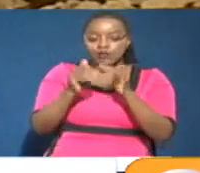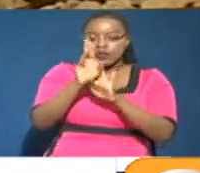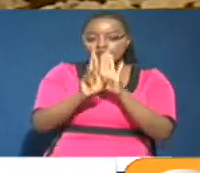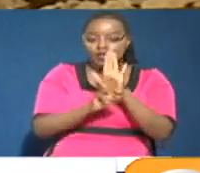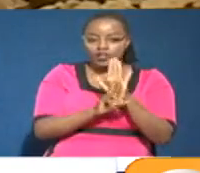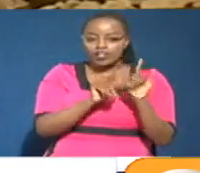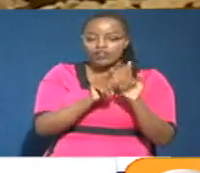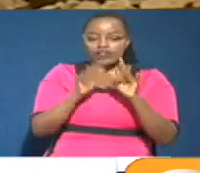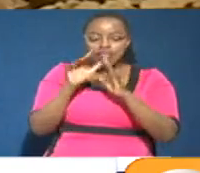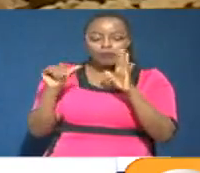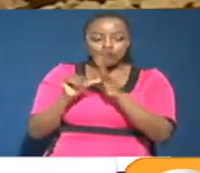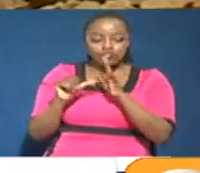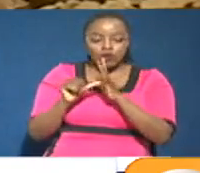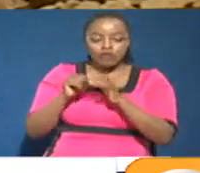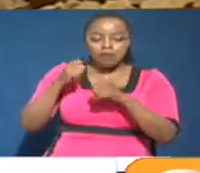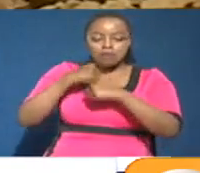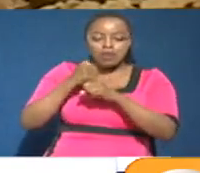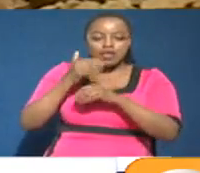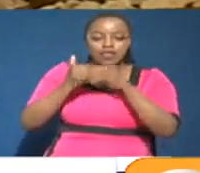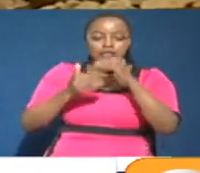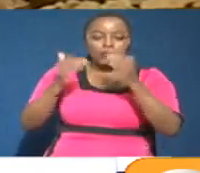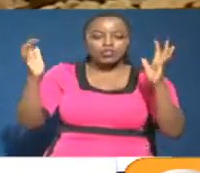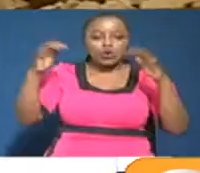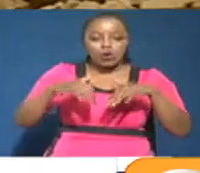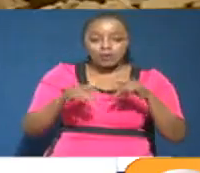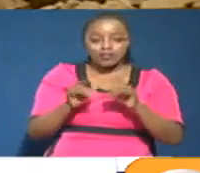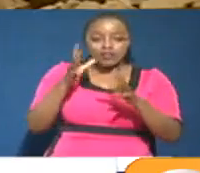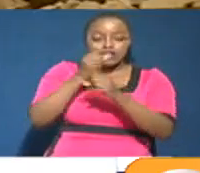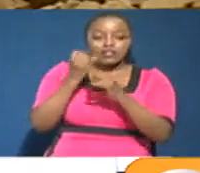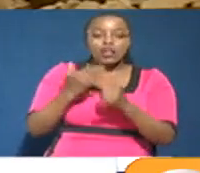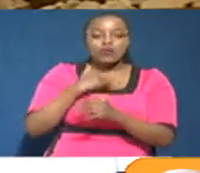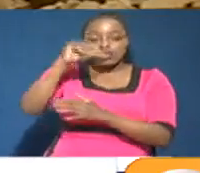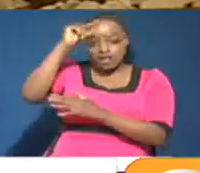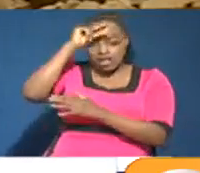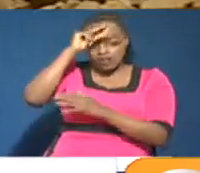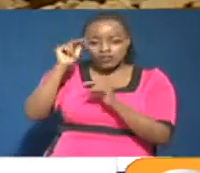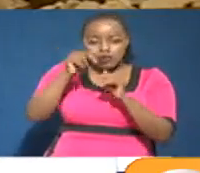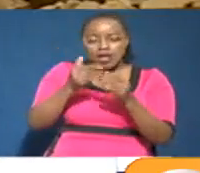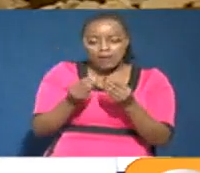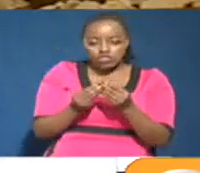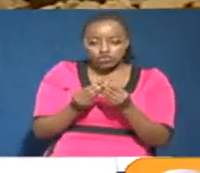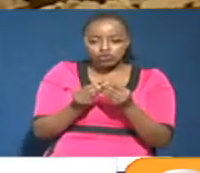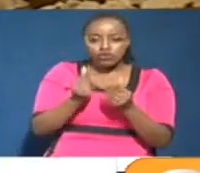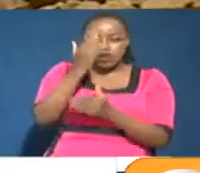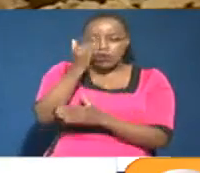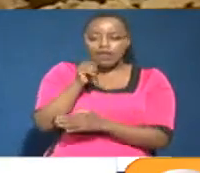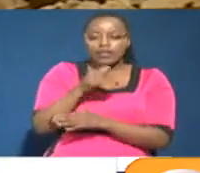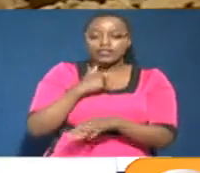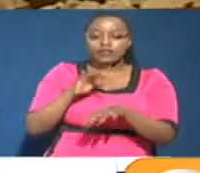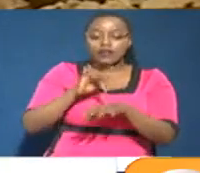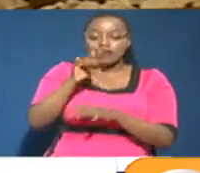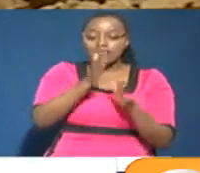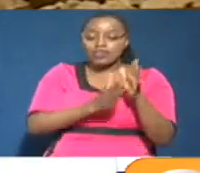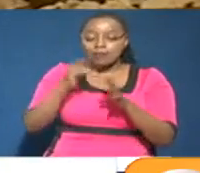regulations is the main cause of buildings collapsing. The association now wants the government to intervene, saying this has affected